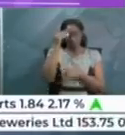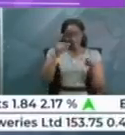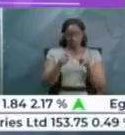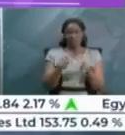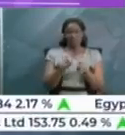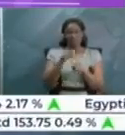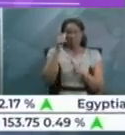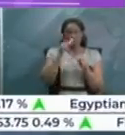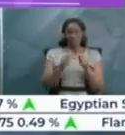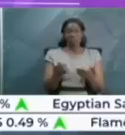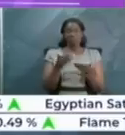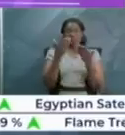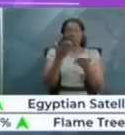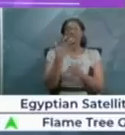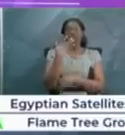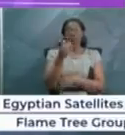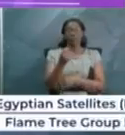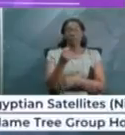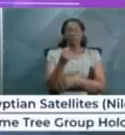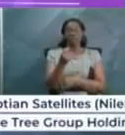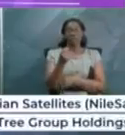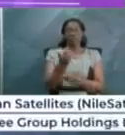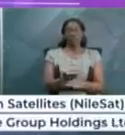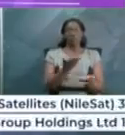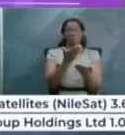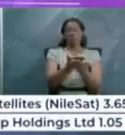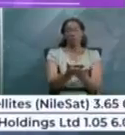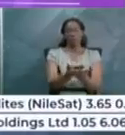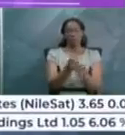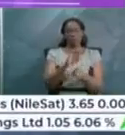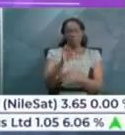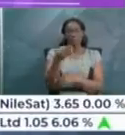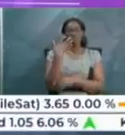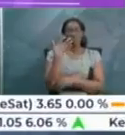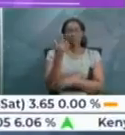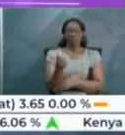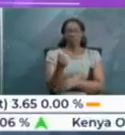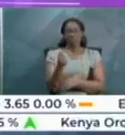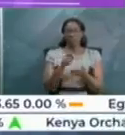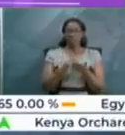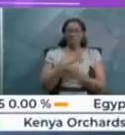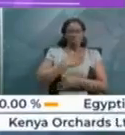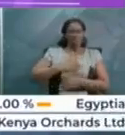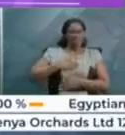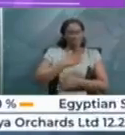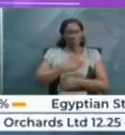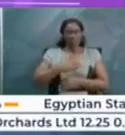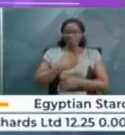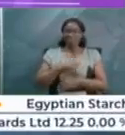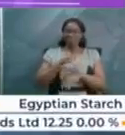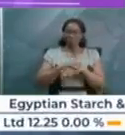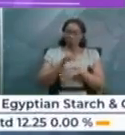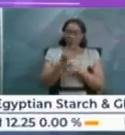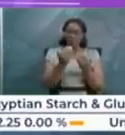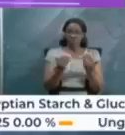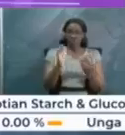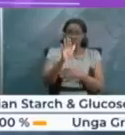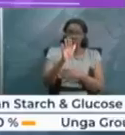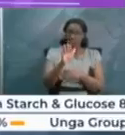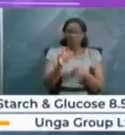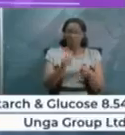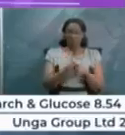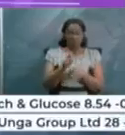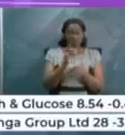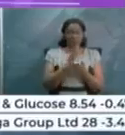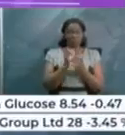SOKO we give it to you at a 500 Kenyan shillings discount at 3,500 Kenyan shillings. So please, please, please get this for your kids. It's definitely something